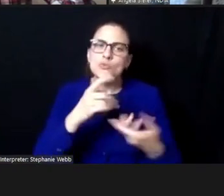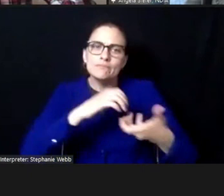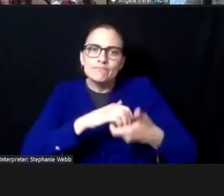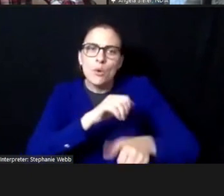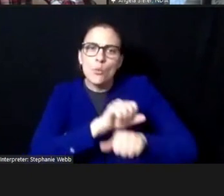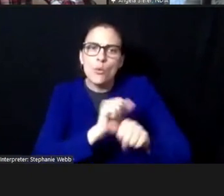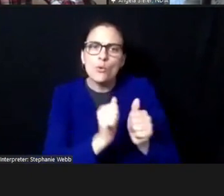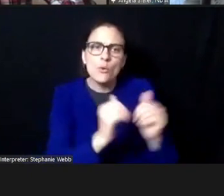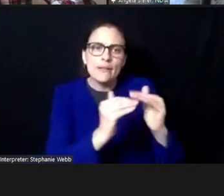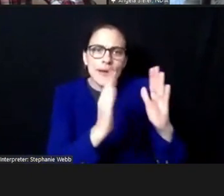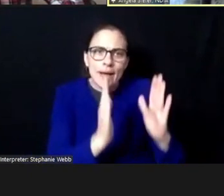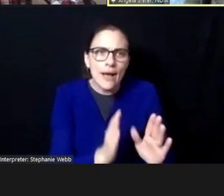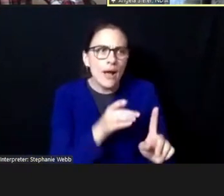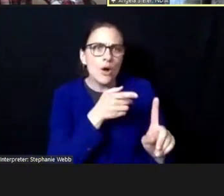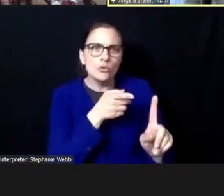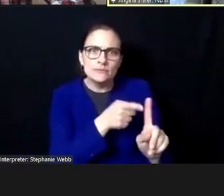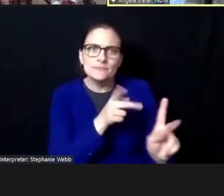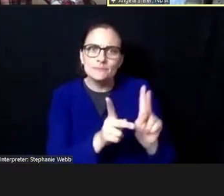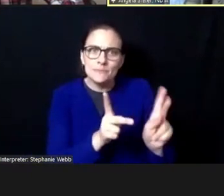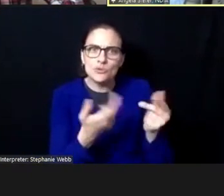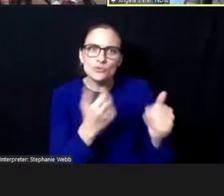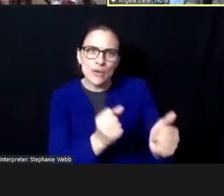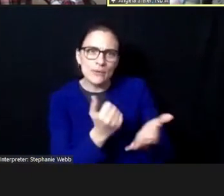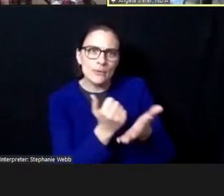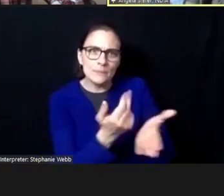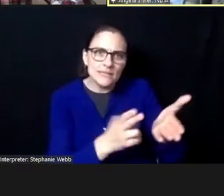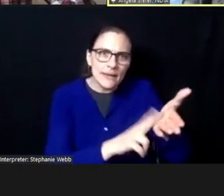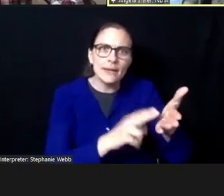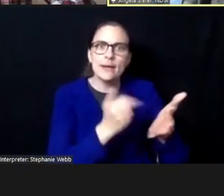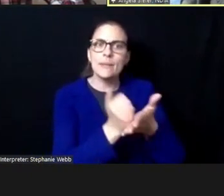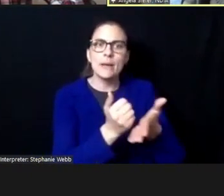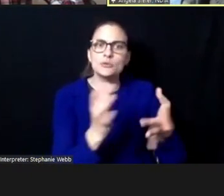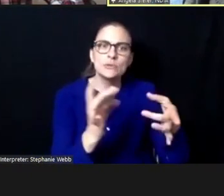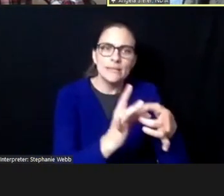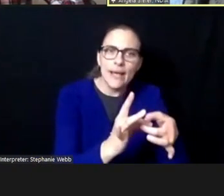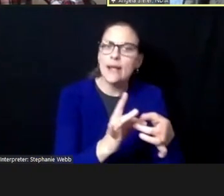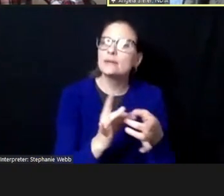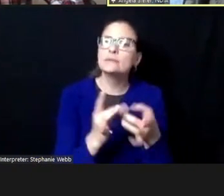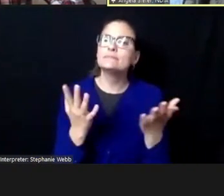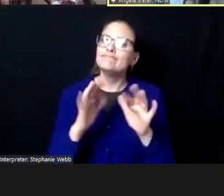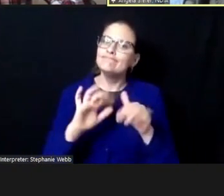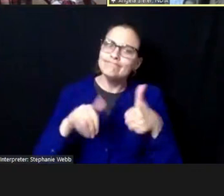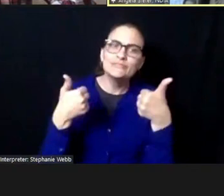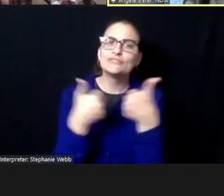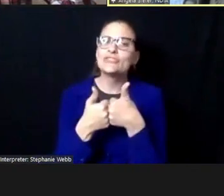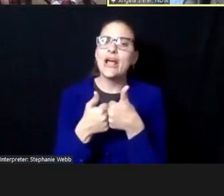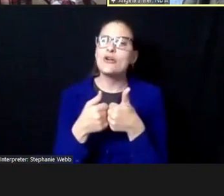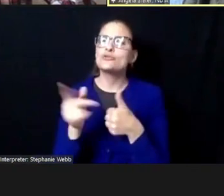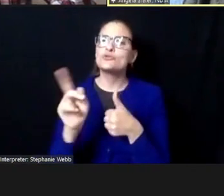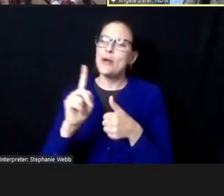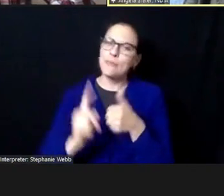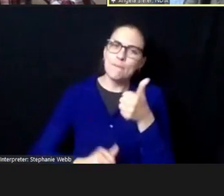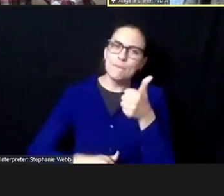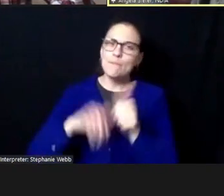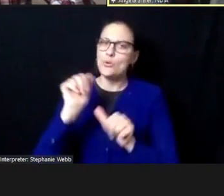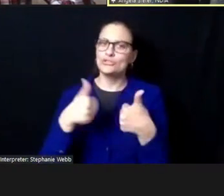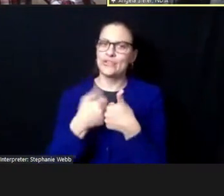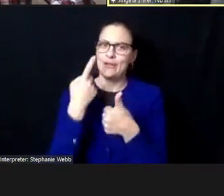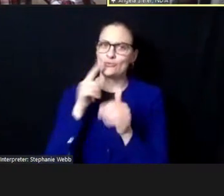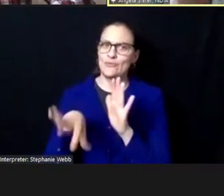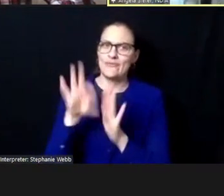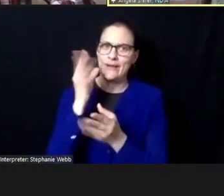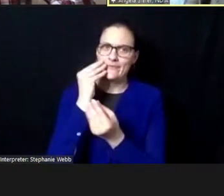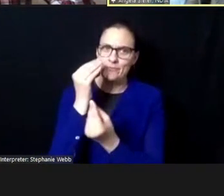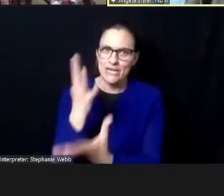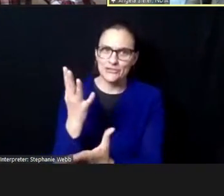them connected? The hardest to find information is the ongoing cost of the broadband service. You might be able to find